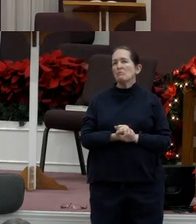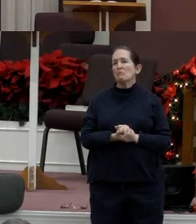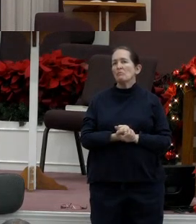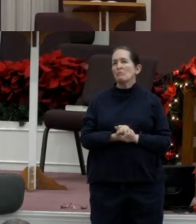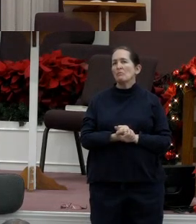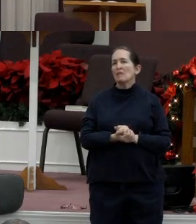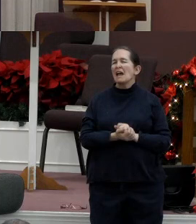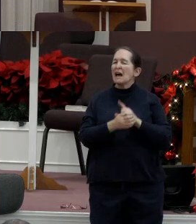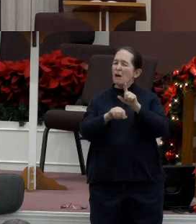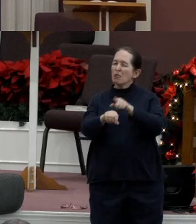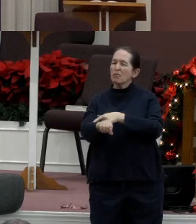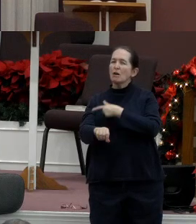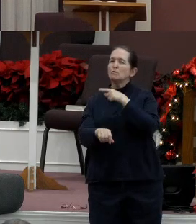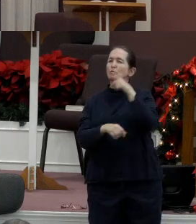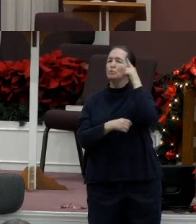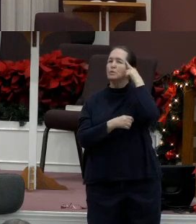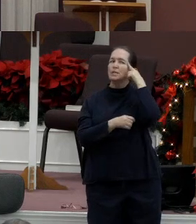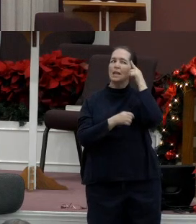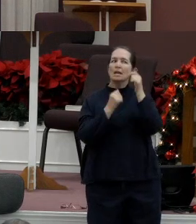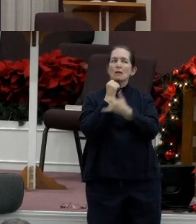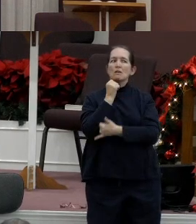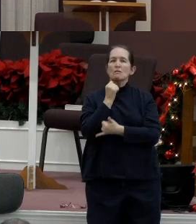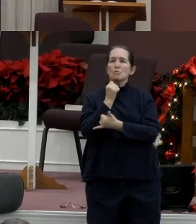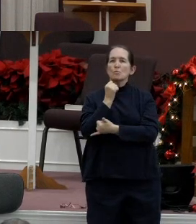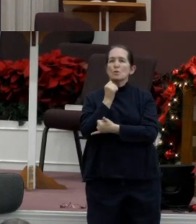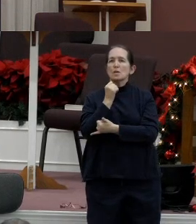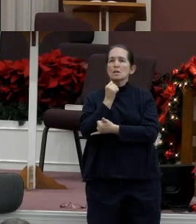How long do you think a country